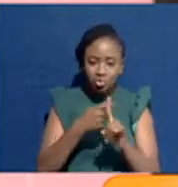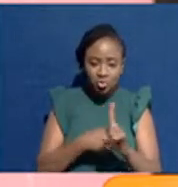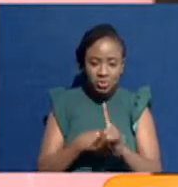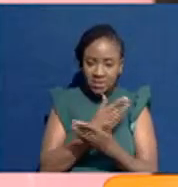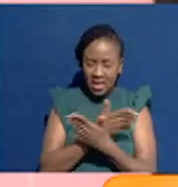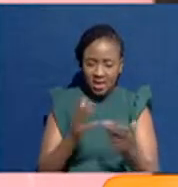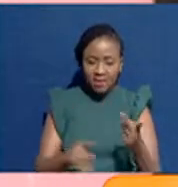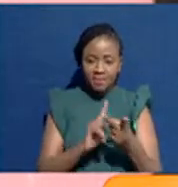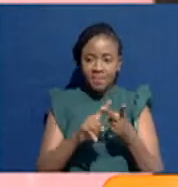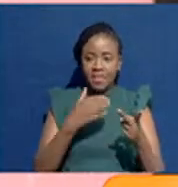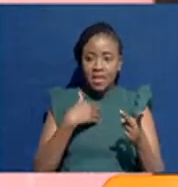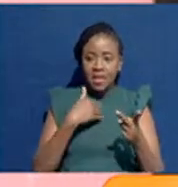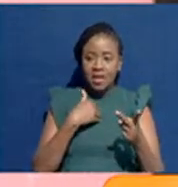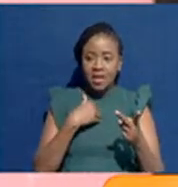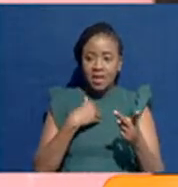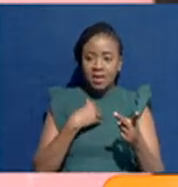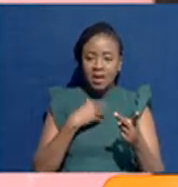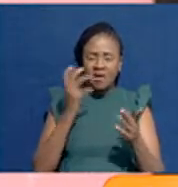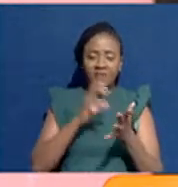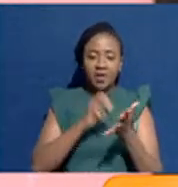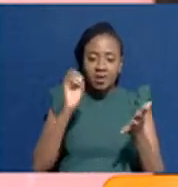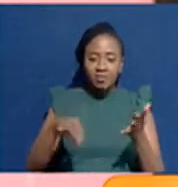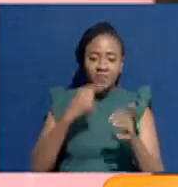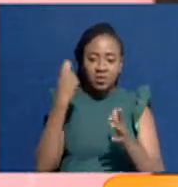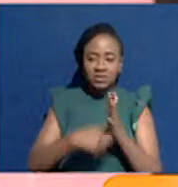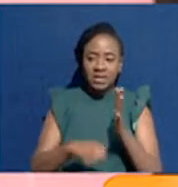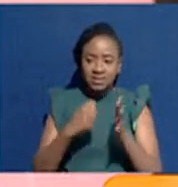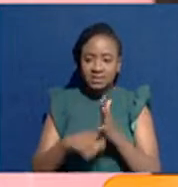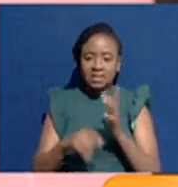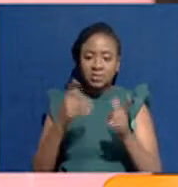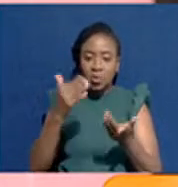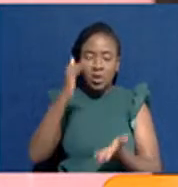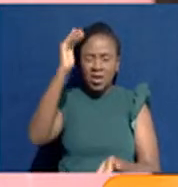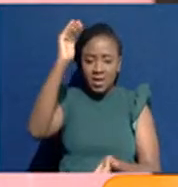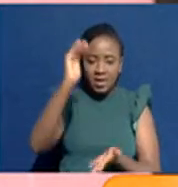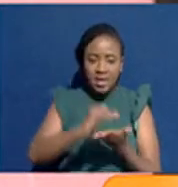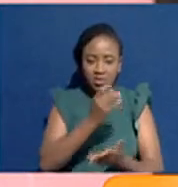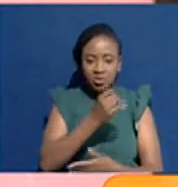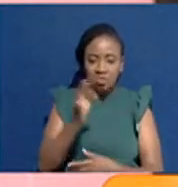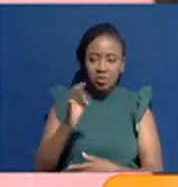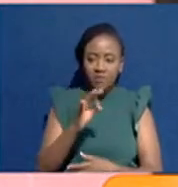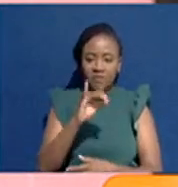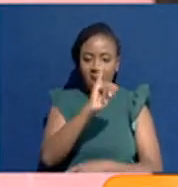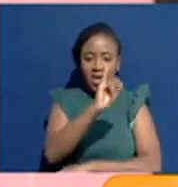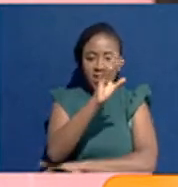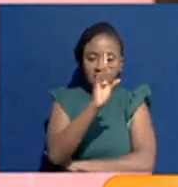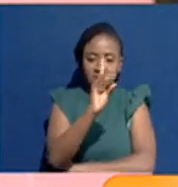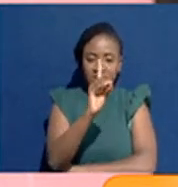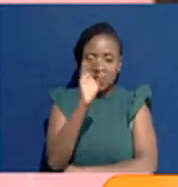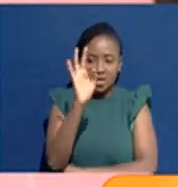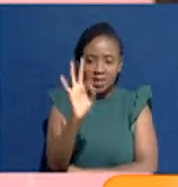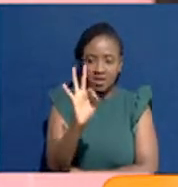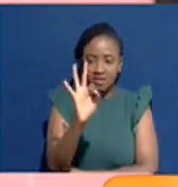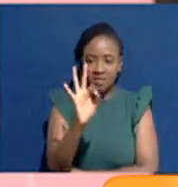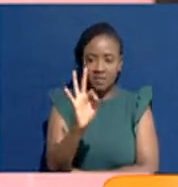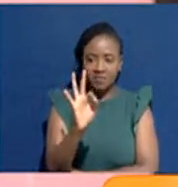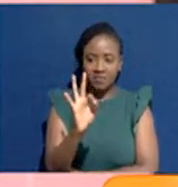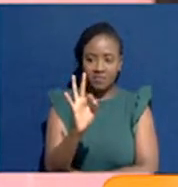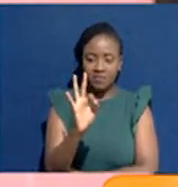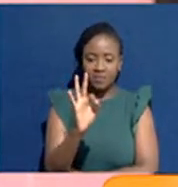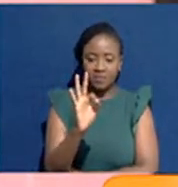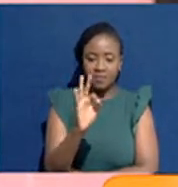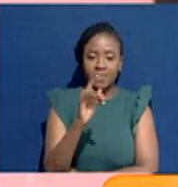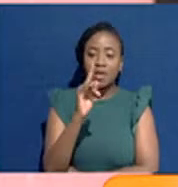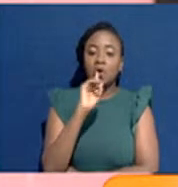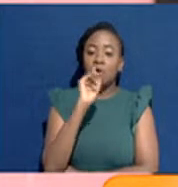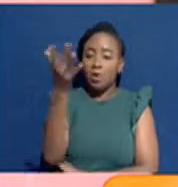is removal of taxes and reduction of IDF, you know, the import